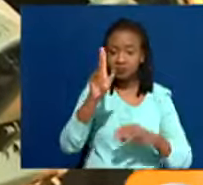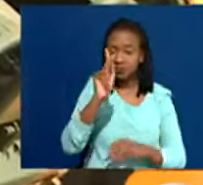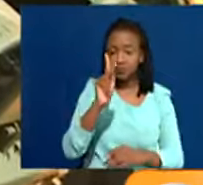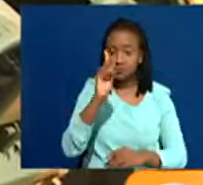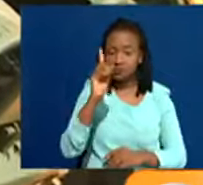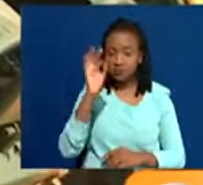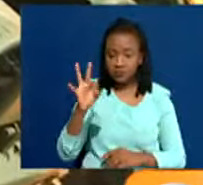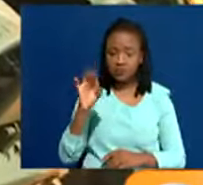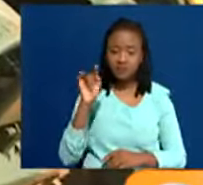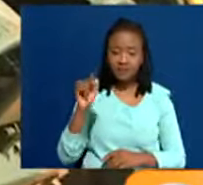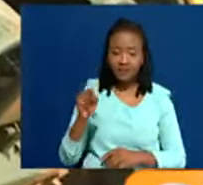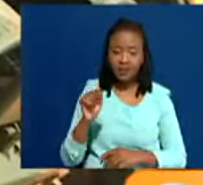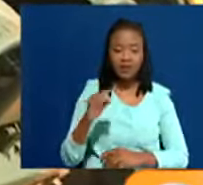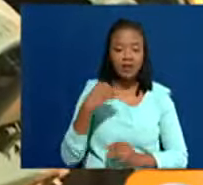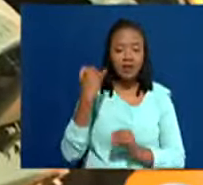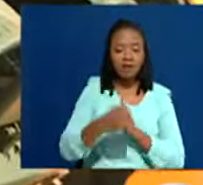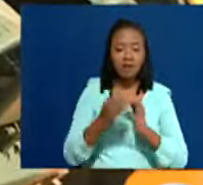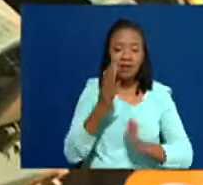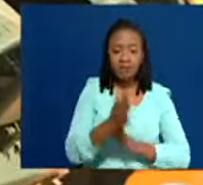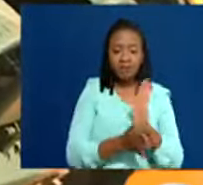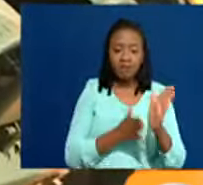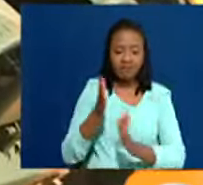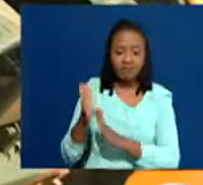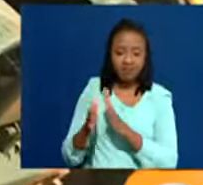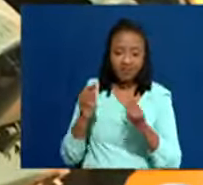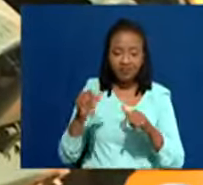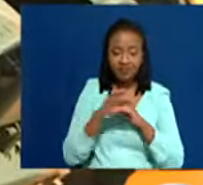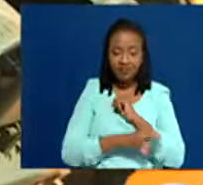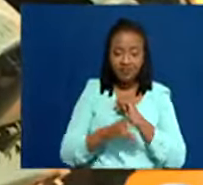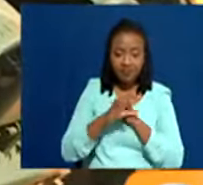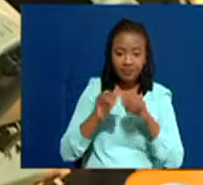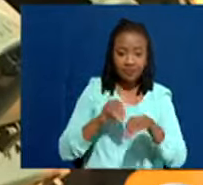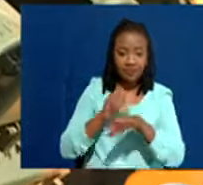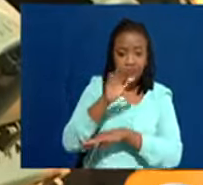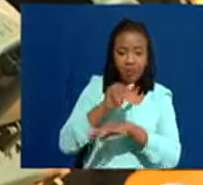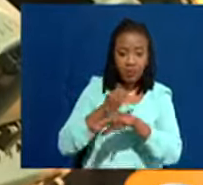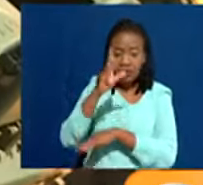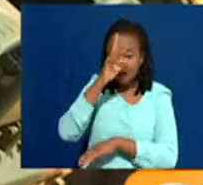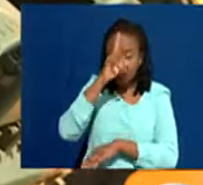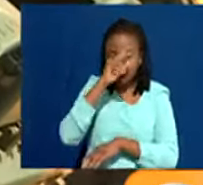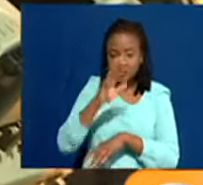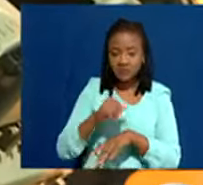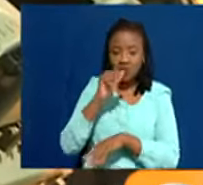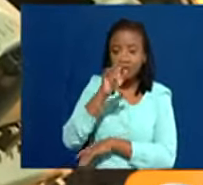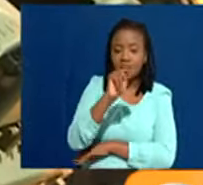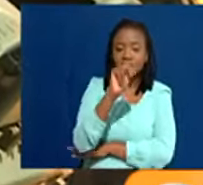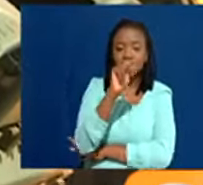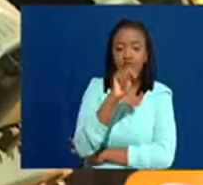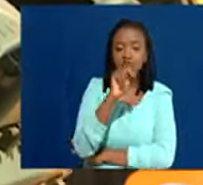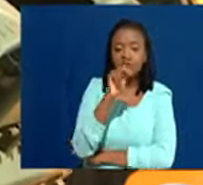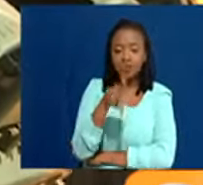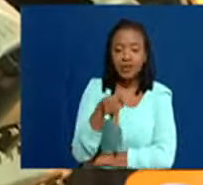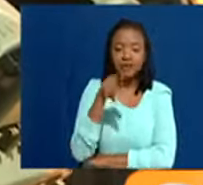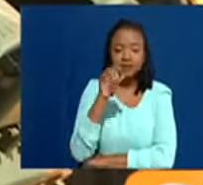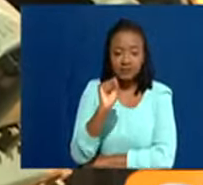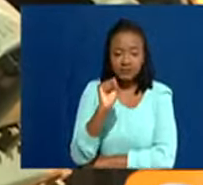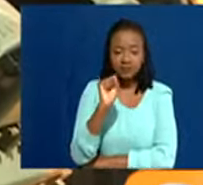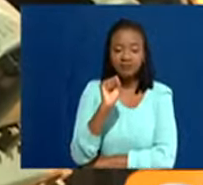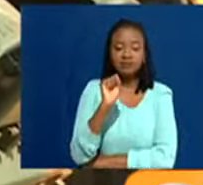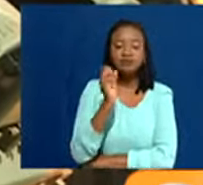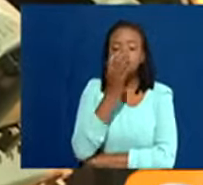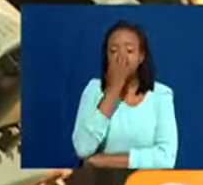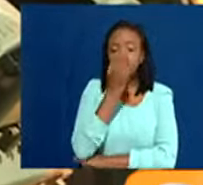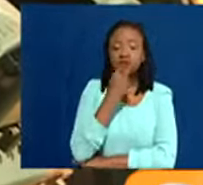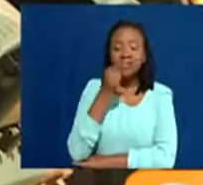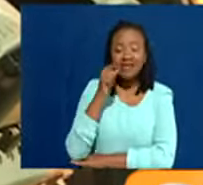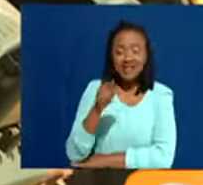the pace for the final preparations for the country to deploy officers from the National Police Service in what the head of state describes as the